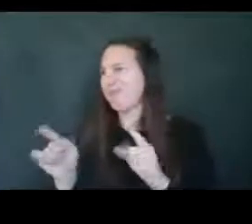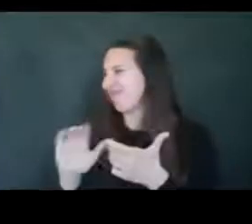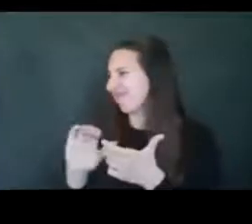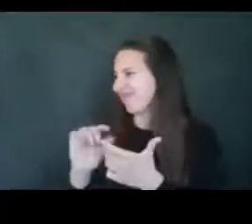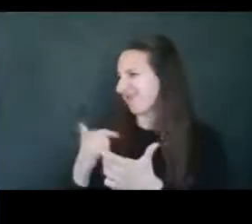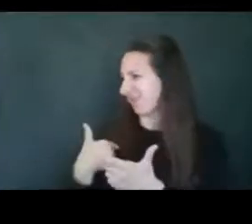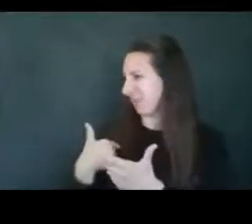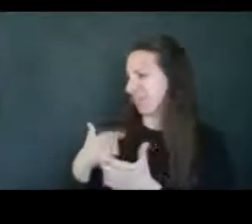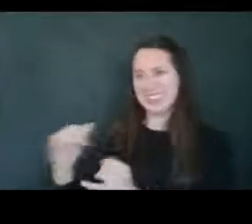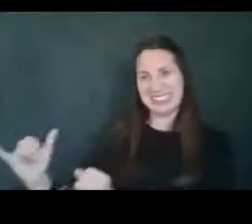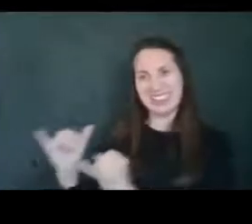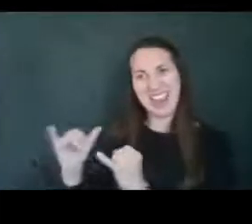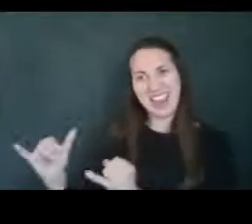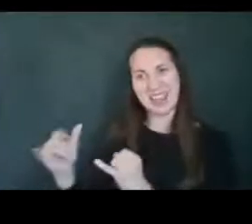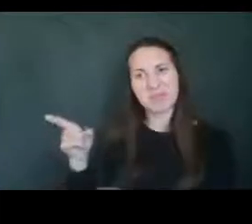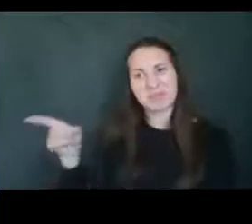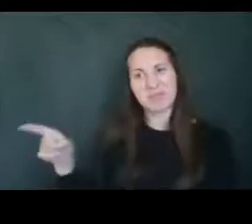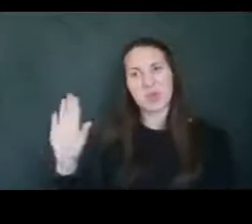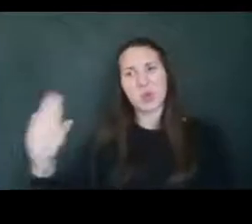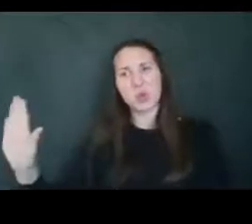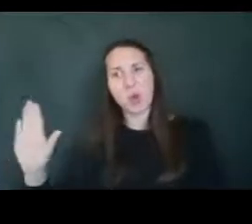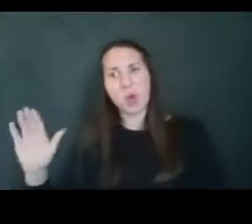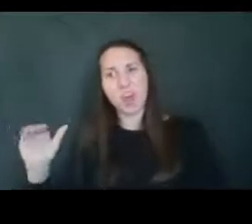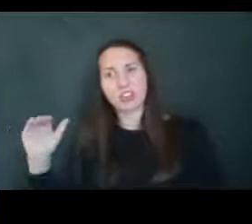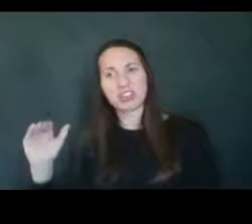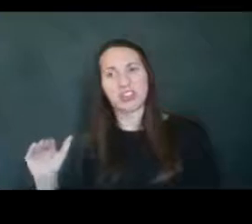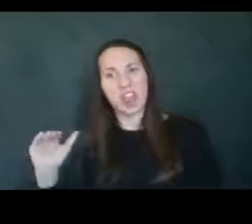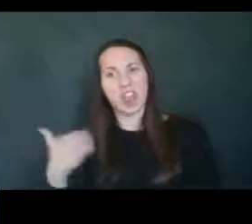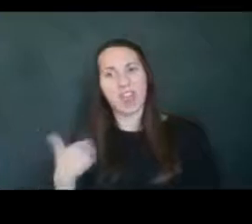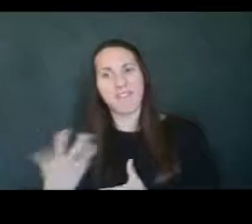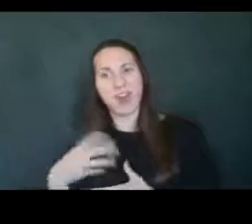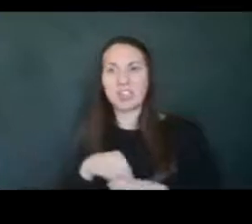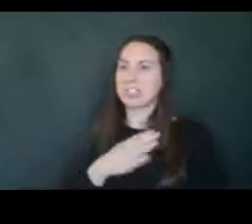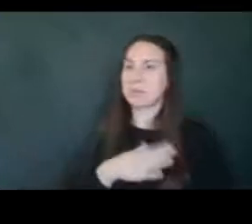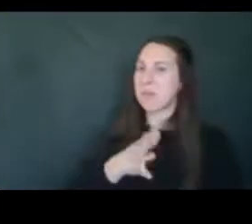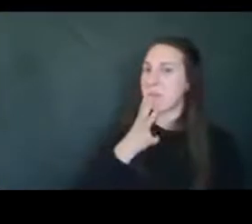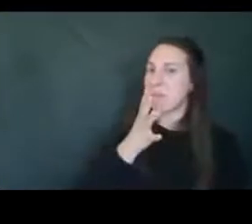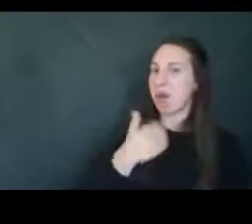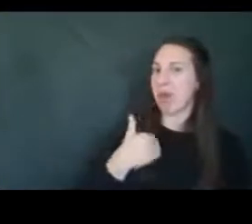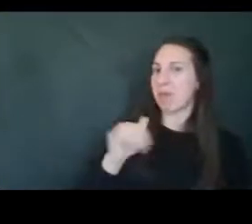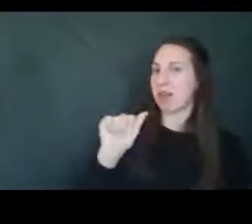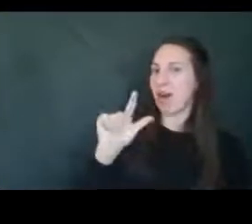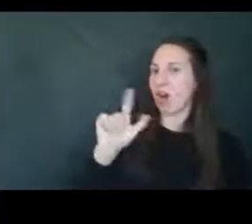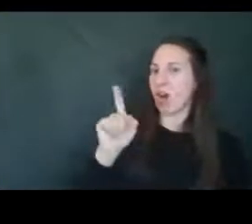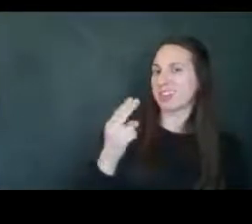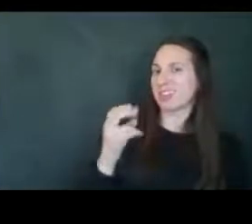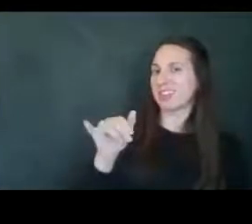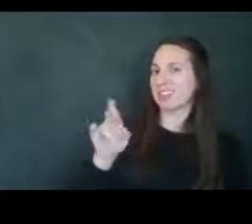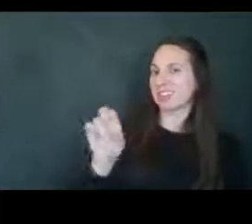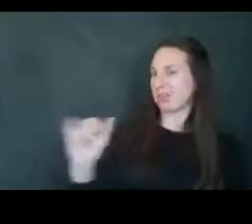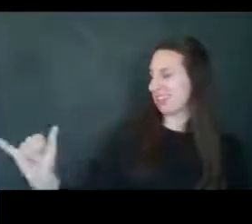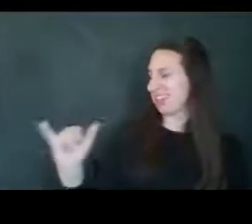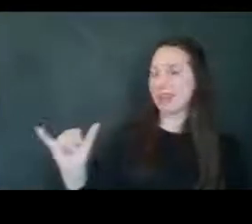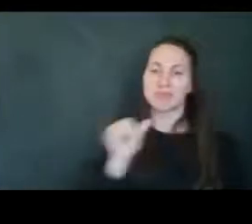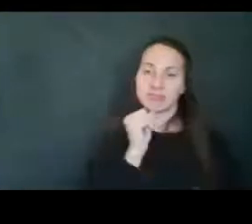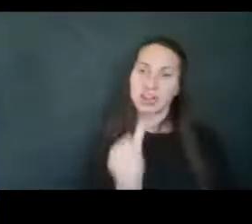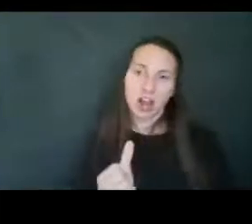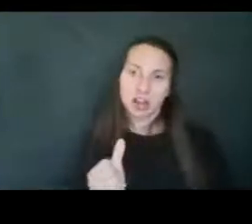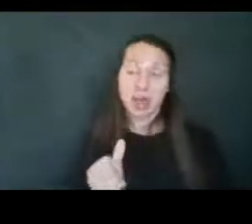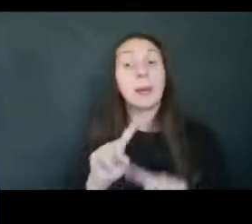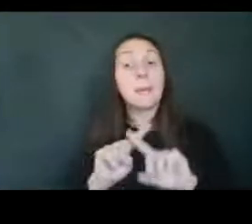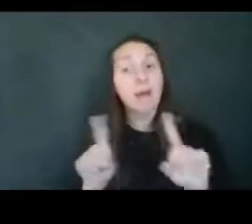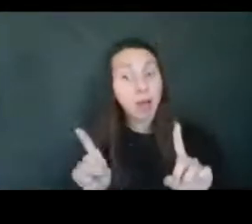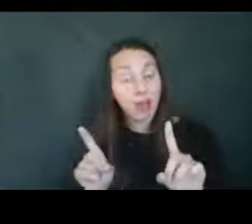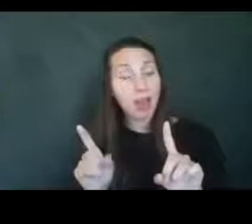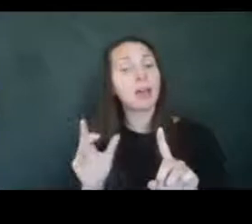But as the discussions grew, as people told their stories, the commonalities of the experience, the